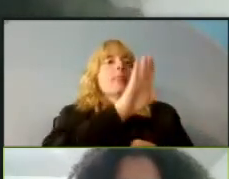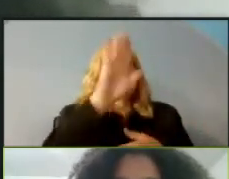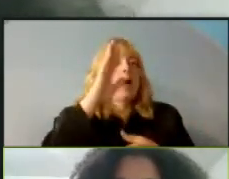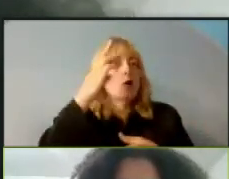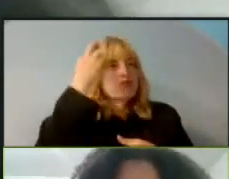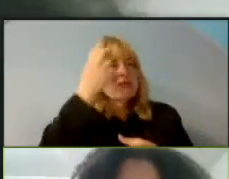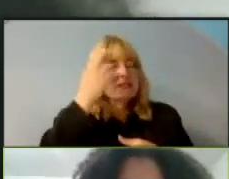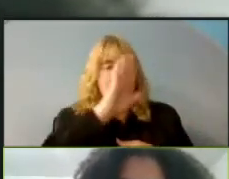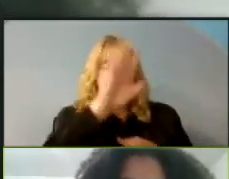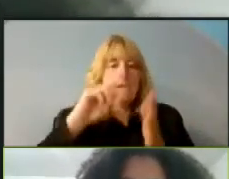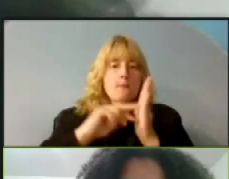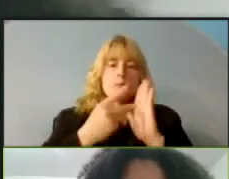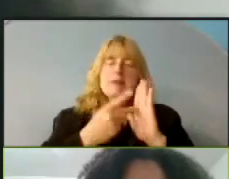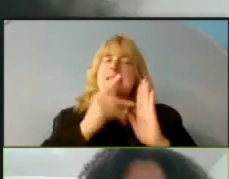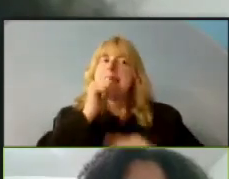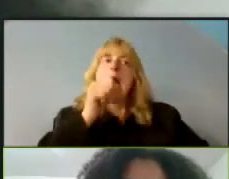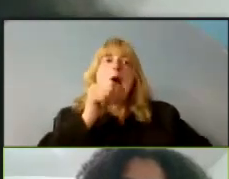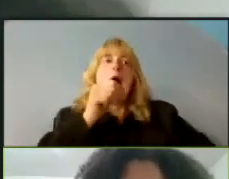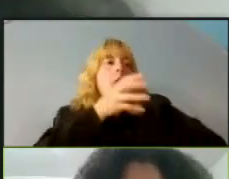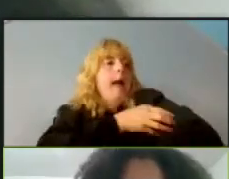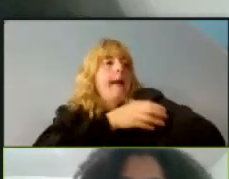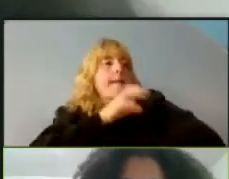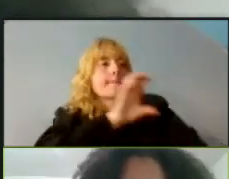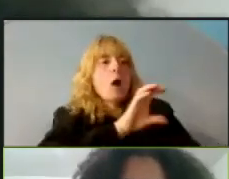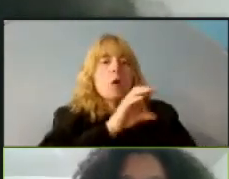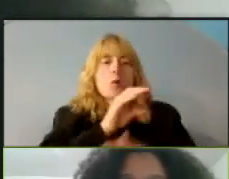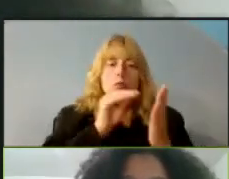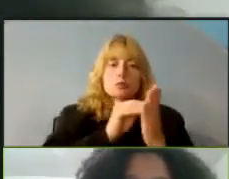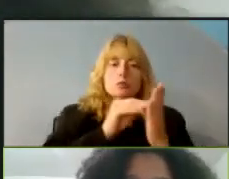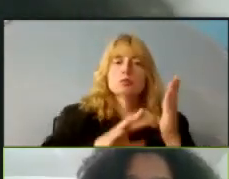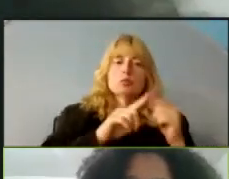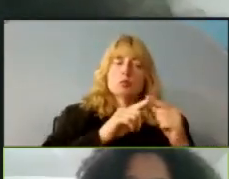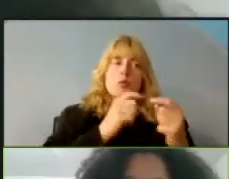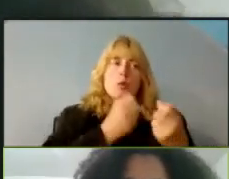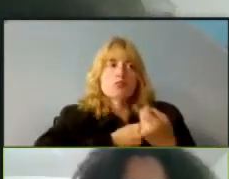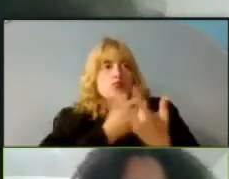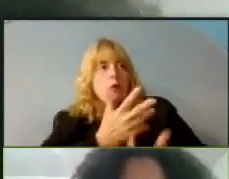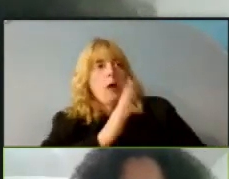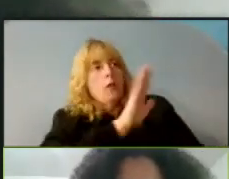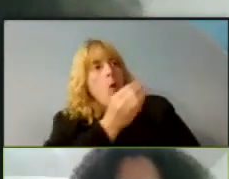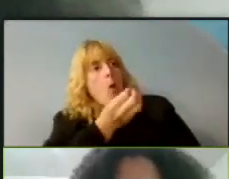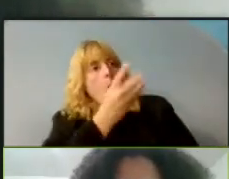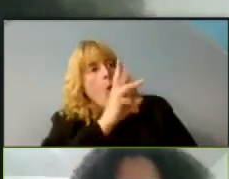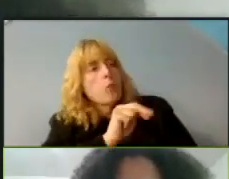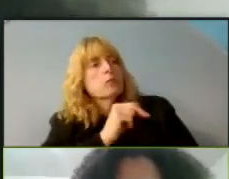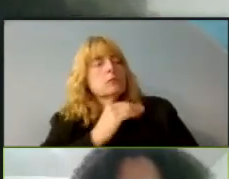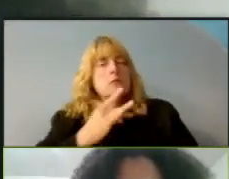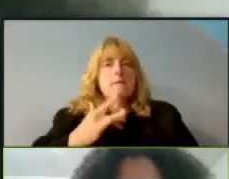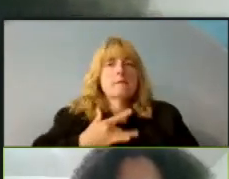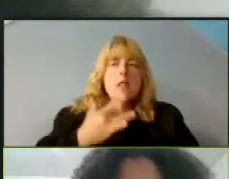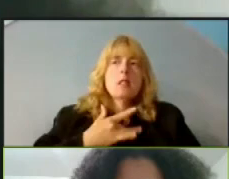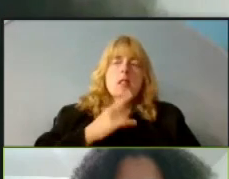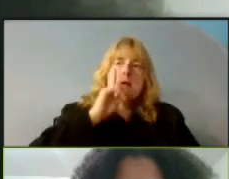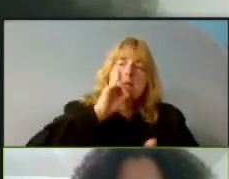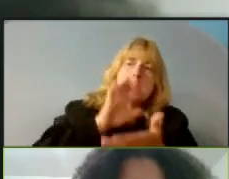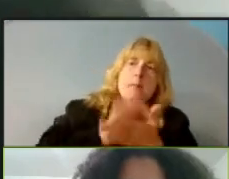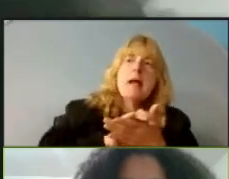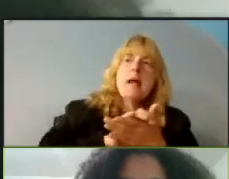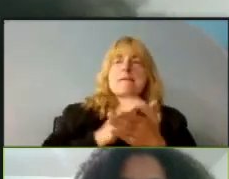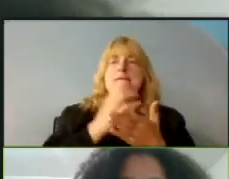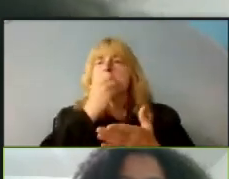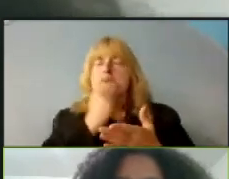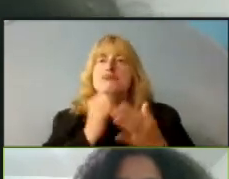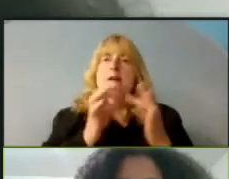authentically empower students to express their own values and beliefs. And so for